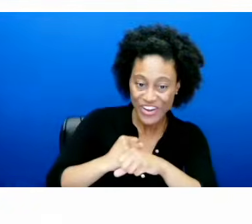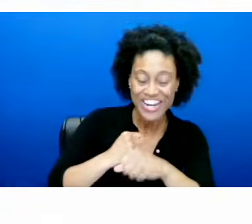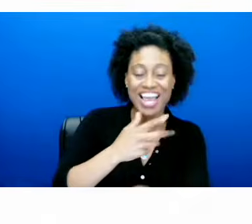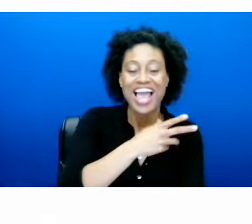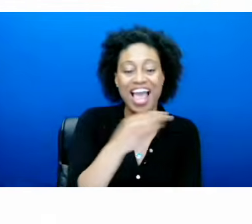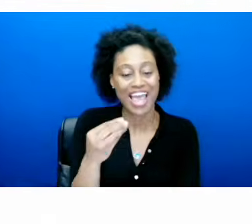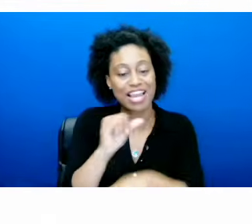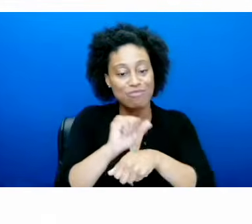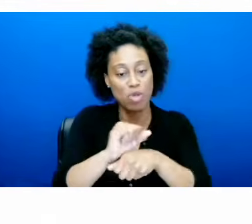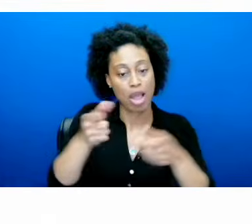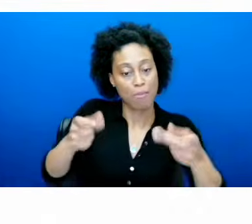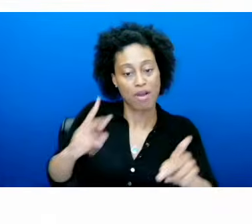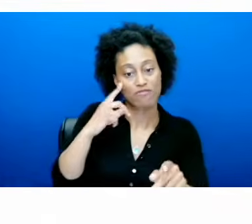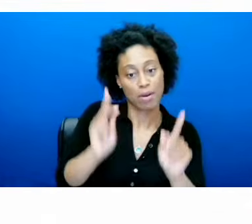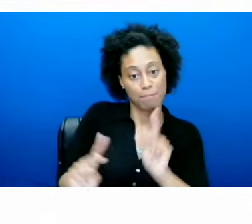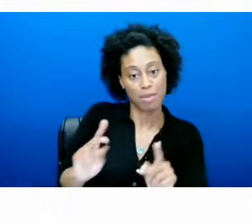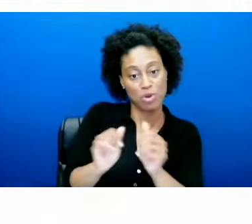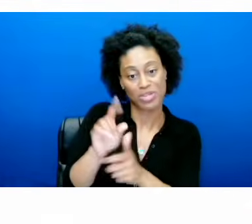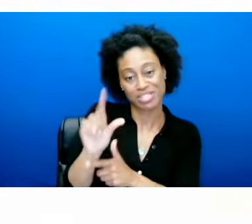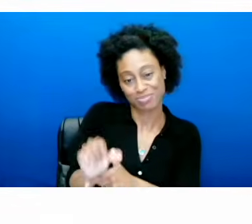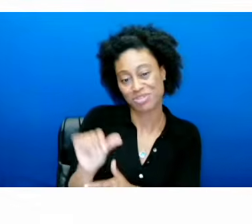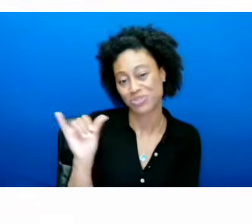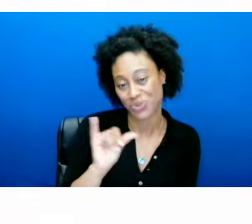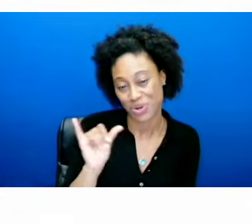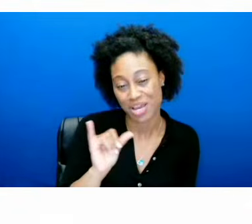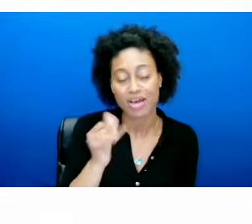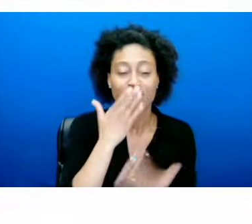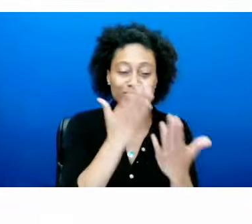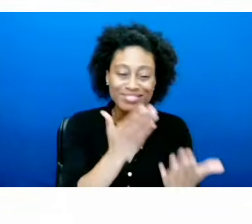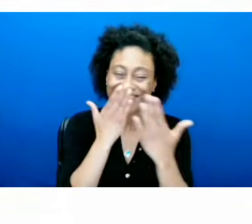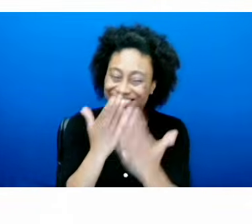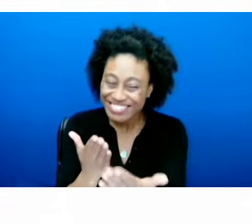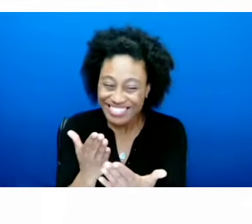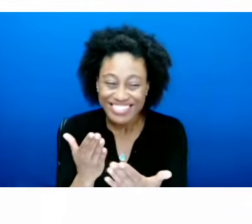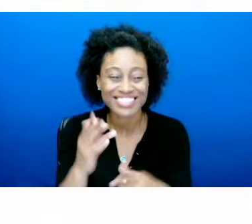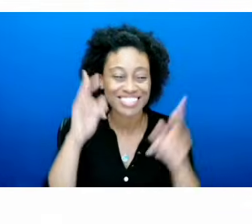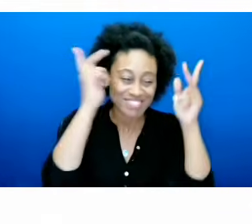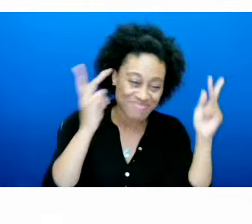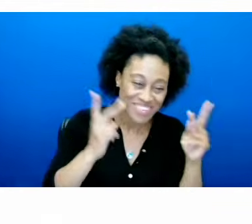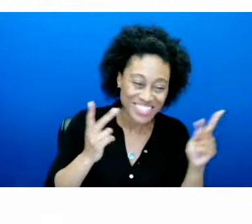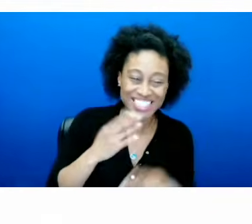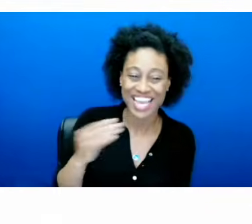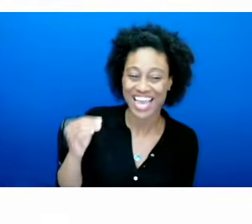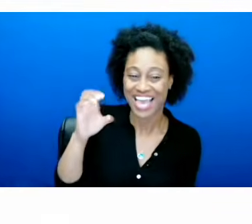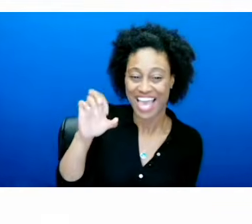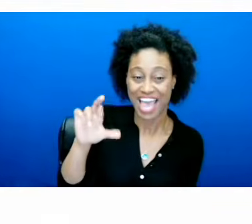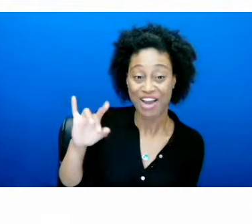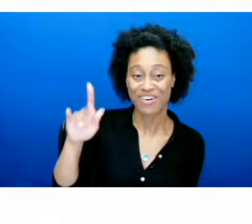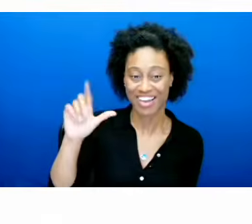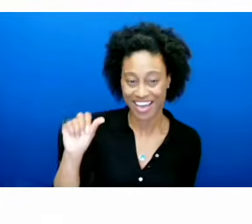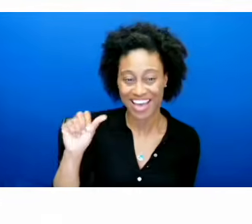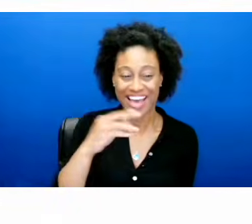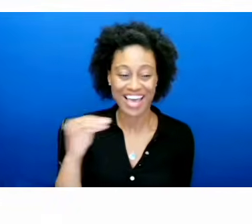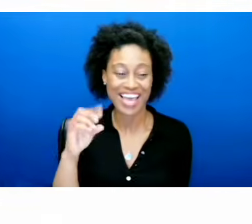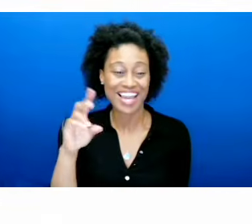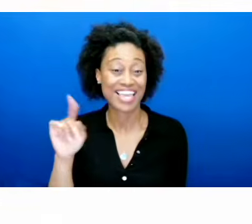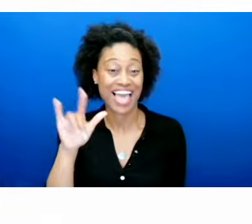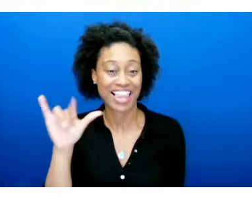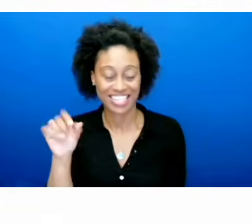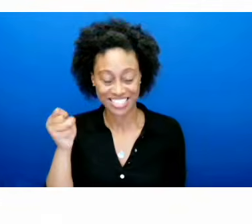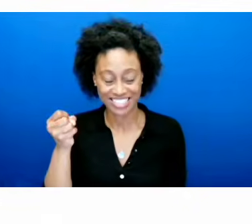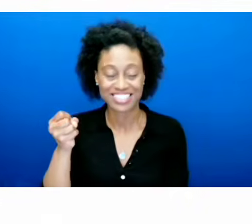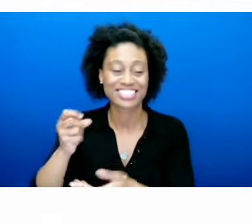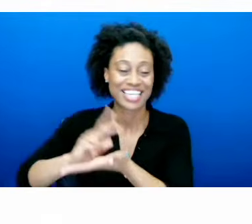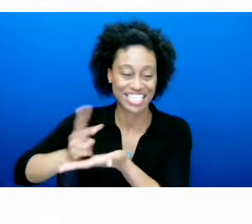employment opportunities for people with disabilities. So we thank you again, Kaborski, Erica, and Kelly's Kitchen